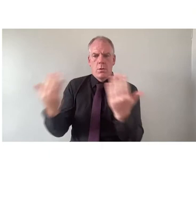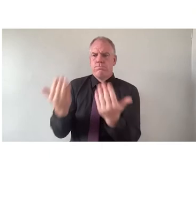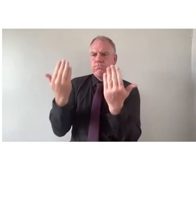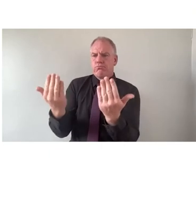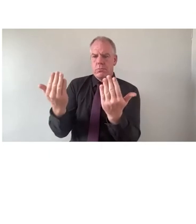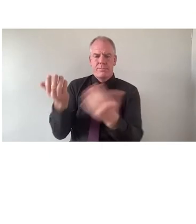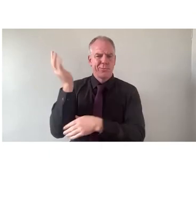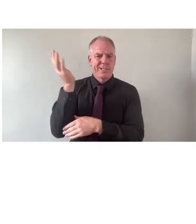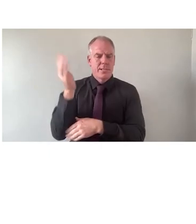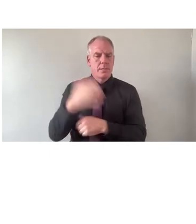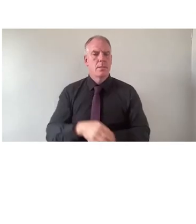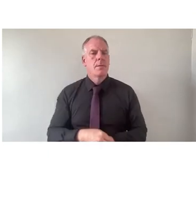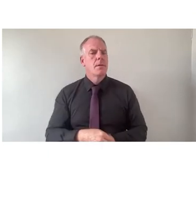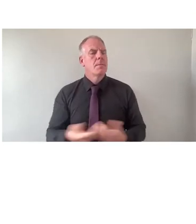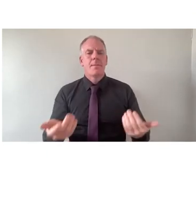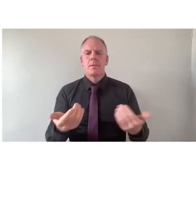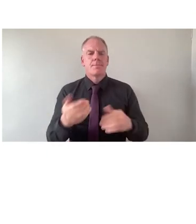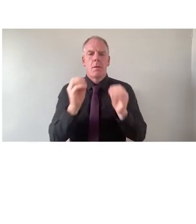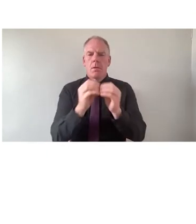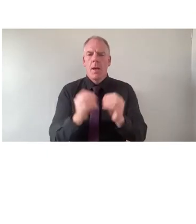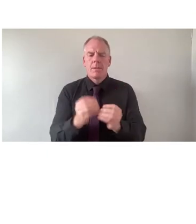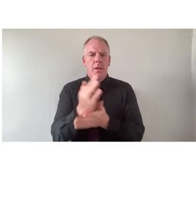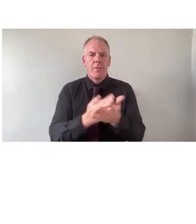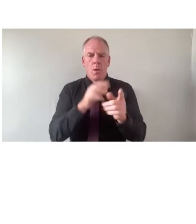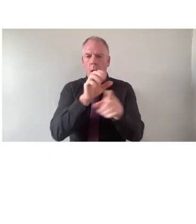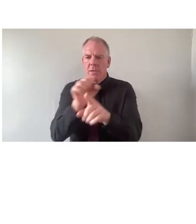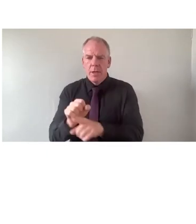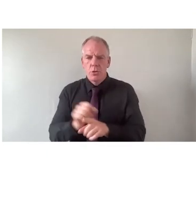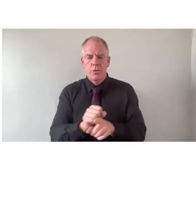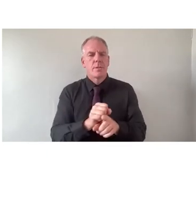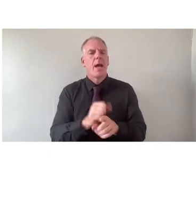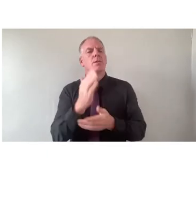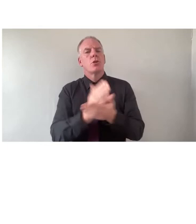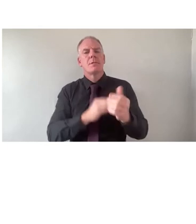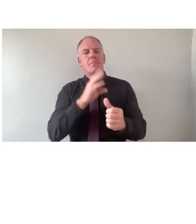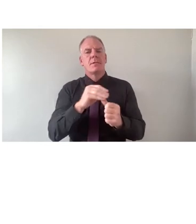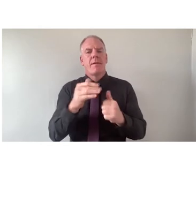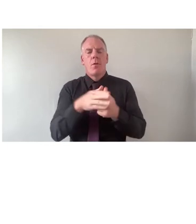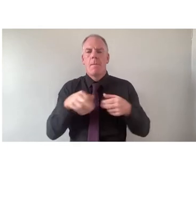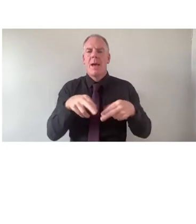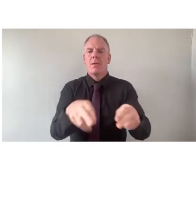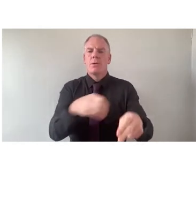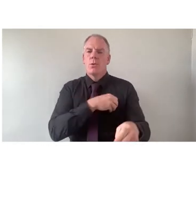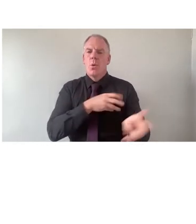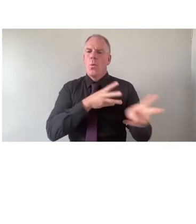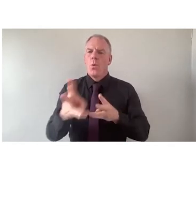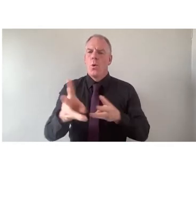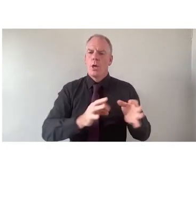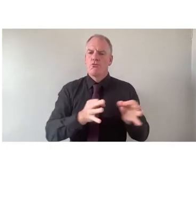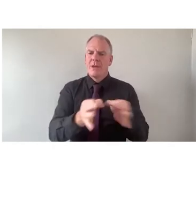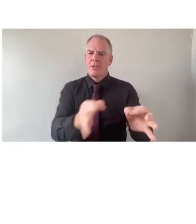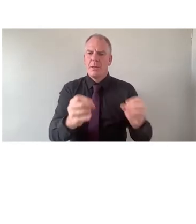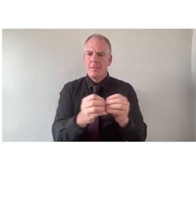presentations. So I might just touch on a couple of observations and some specific to the Pathways to Work strategy that had been mentioned and how